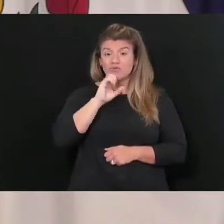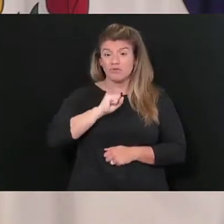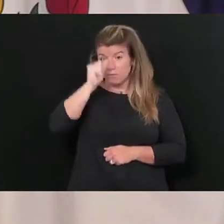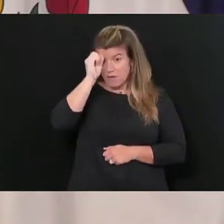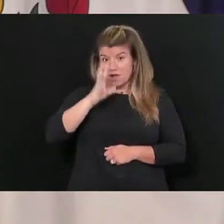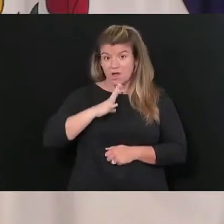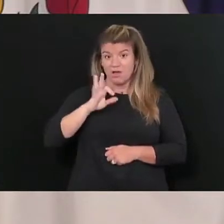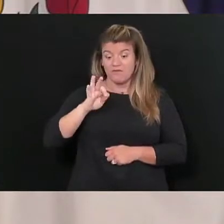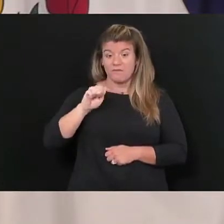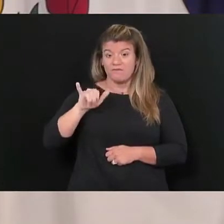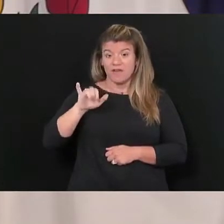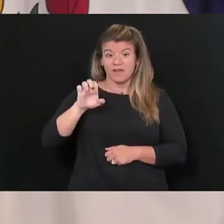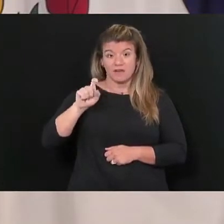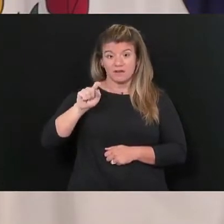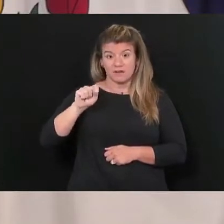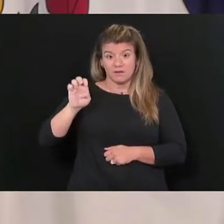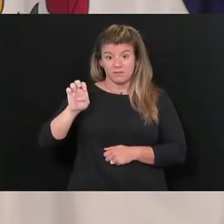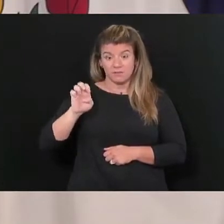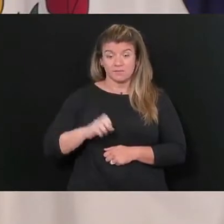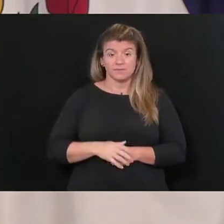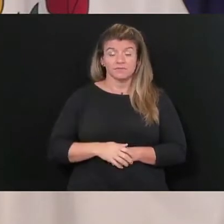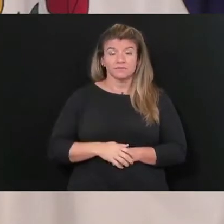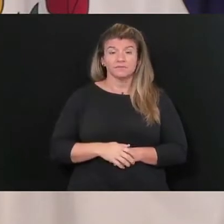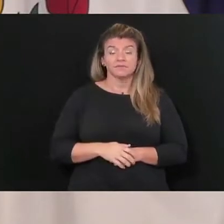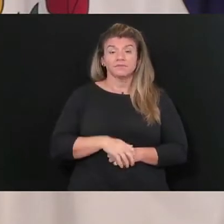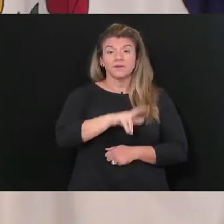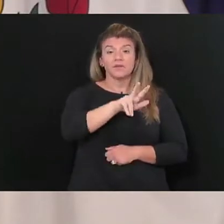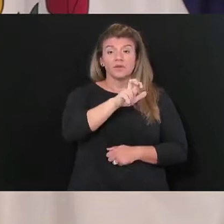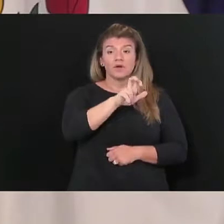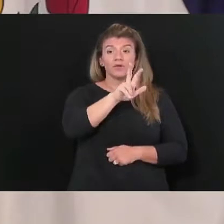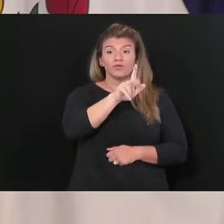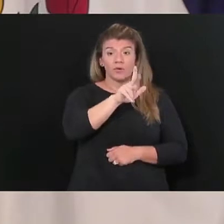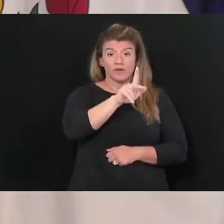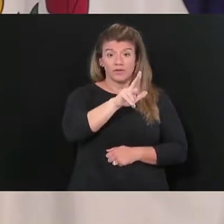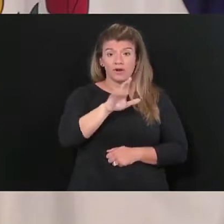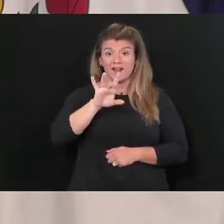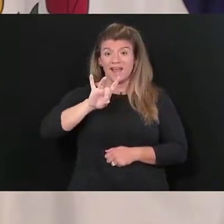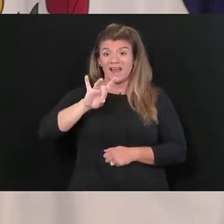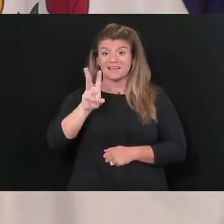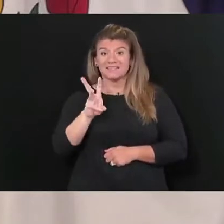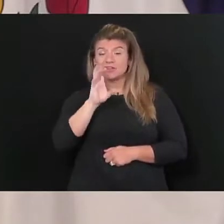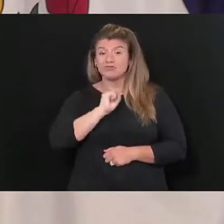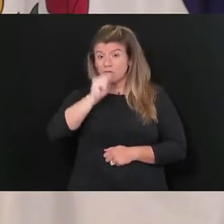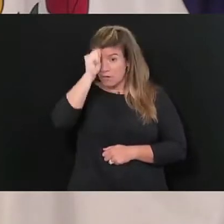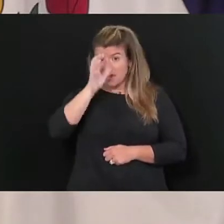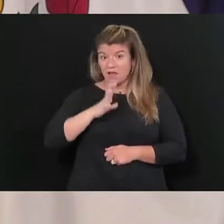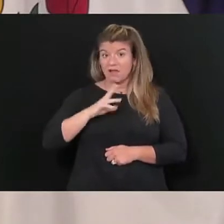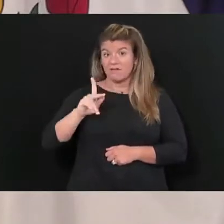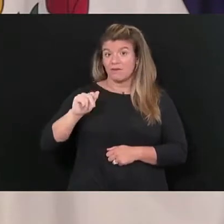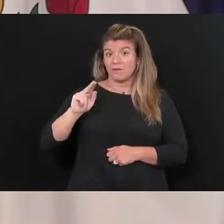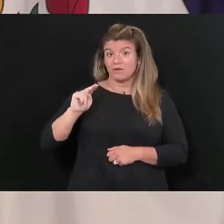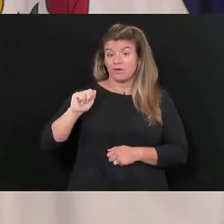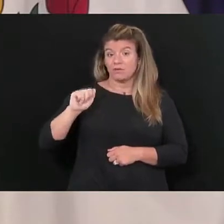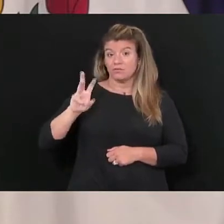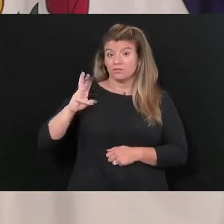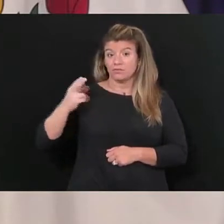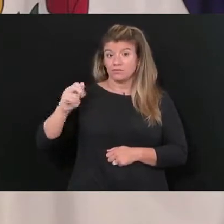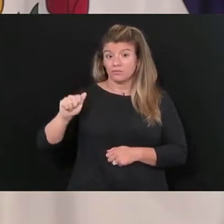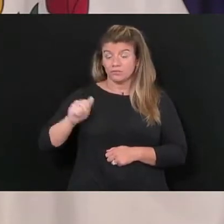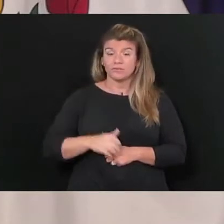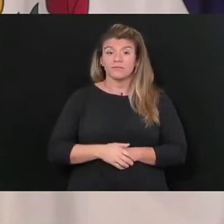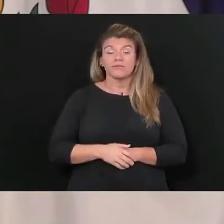male from Fayette County. Our 323rd death, an 86-year-old male from Kanawha County.